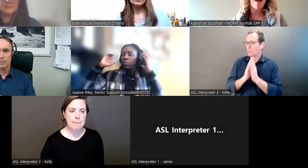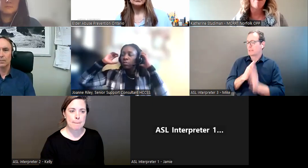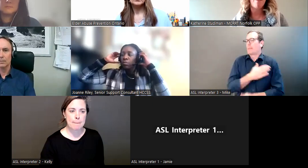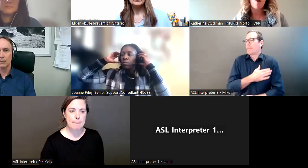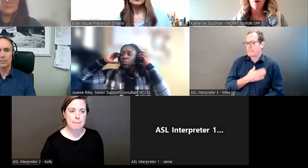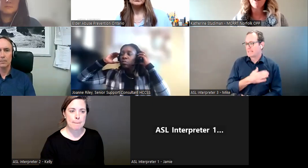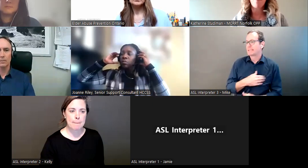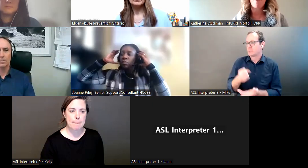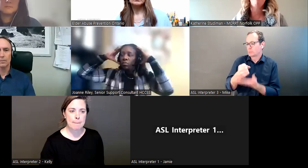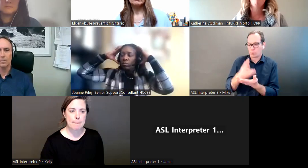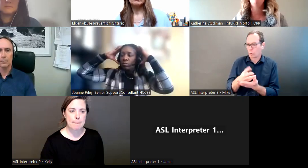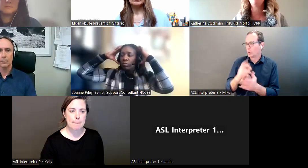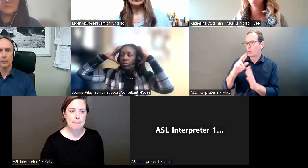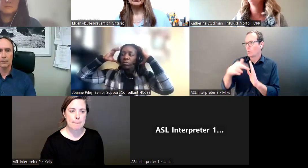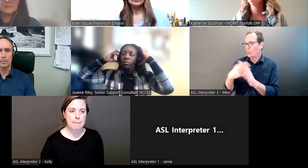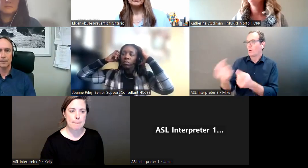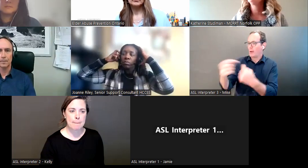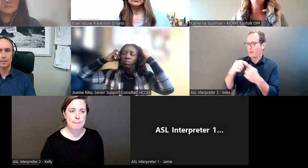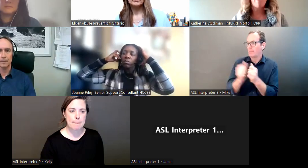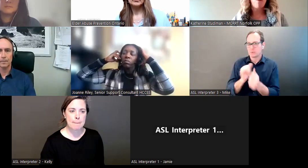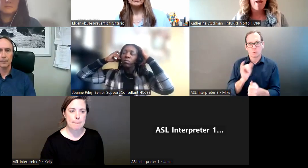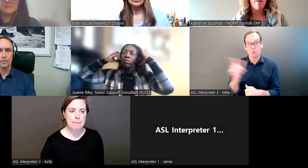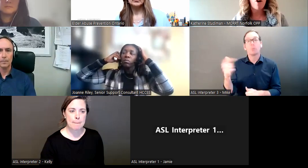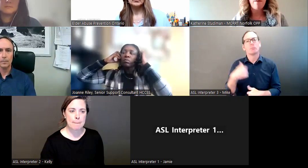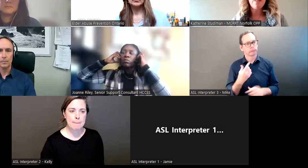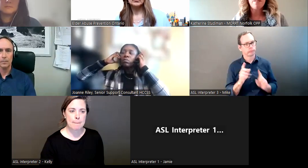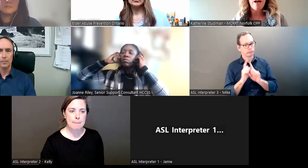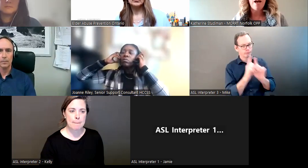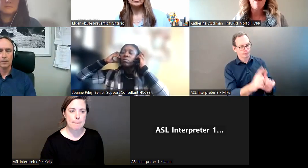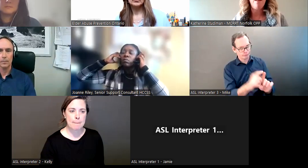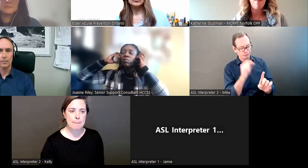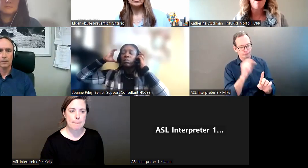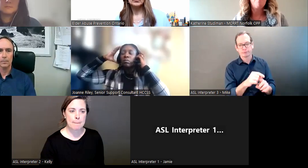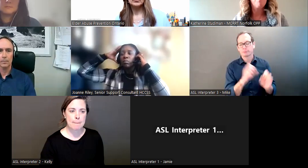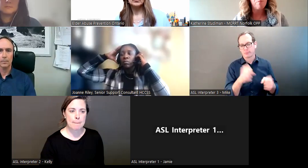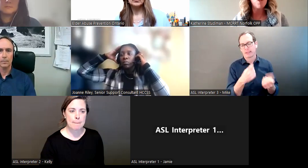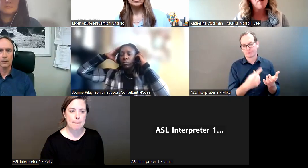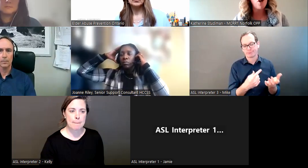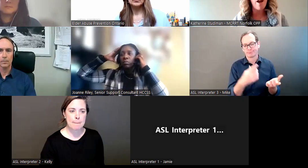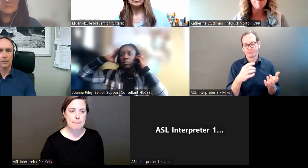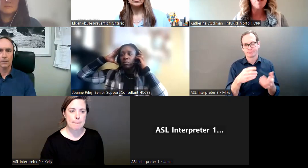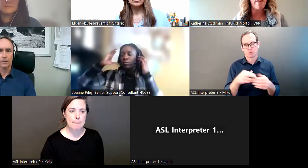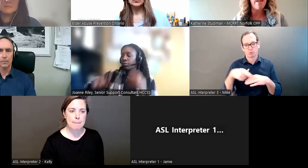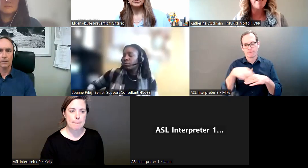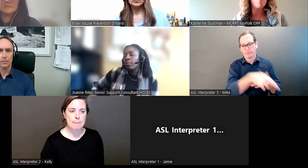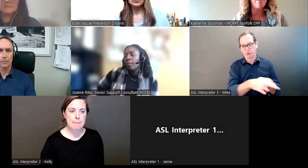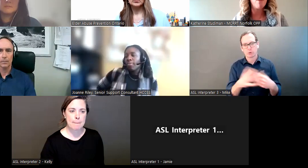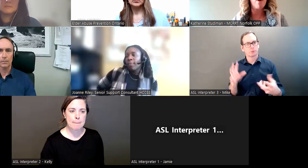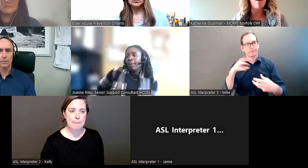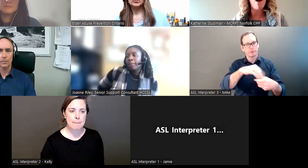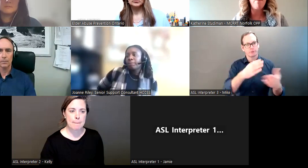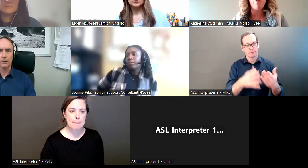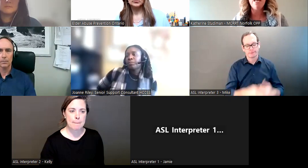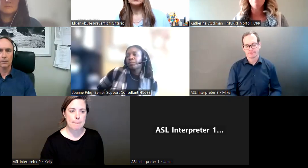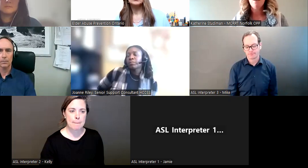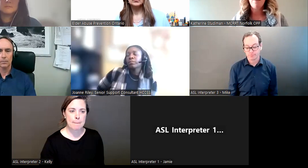partnership happen. And then sometimes when we have crimes that happen, they're benchmark crimes. So they end up going up to